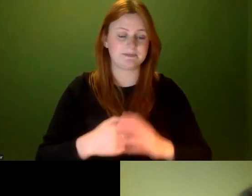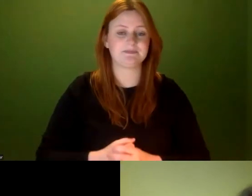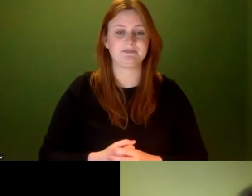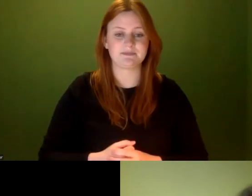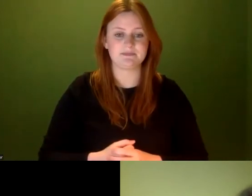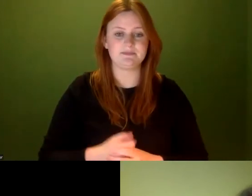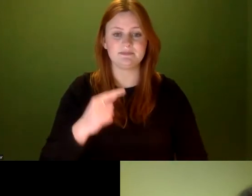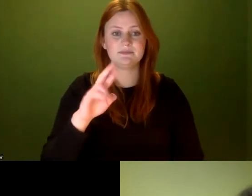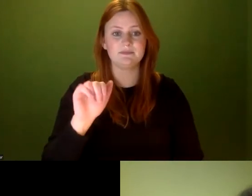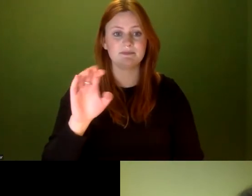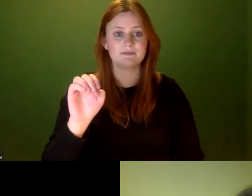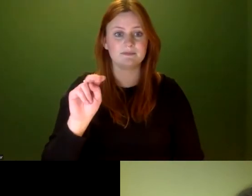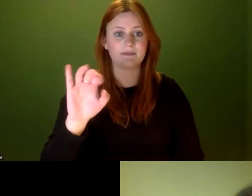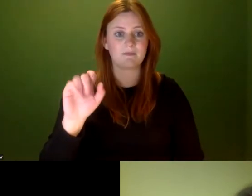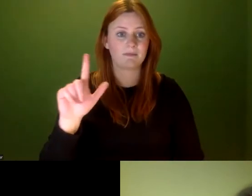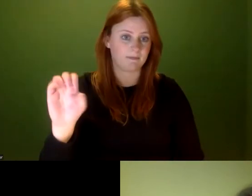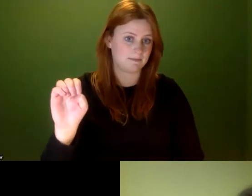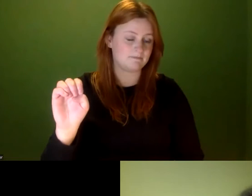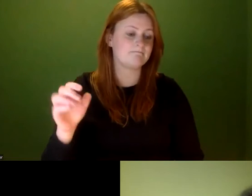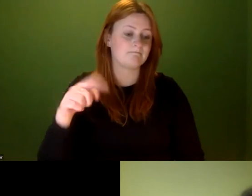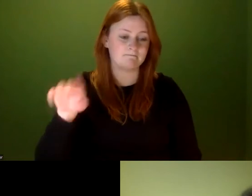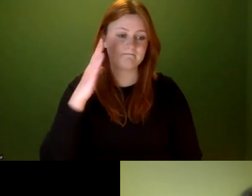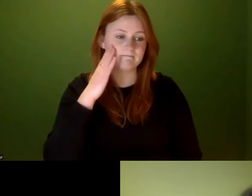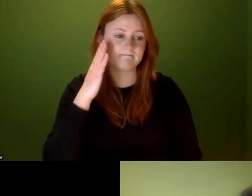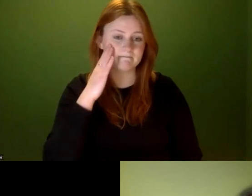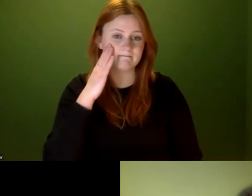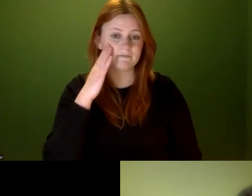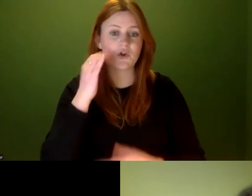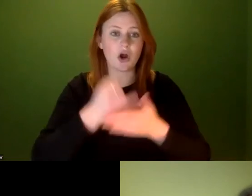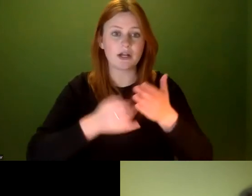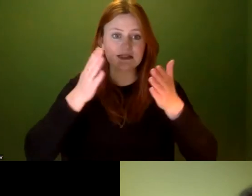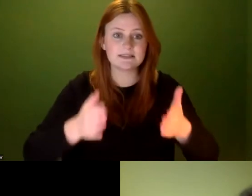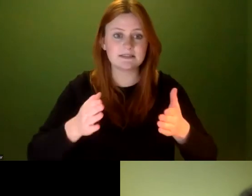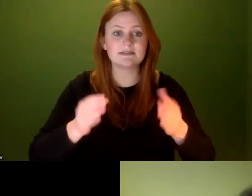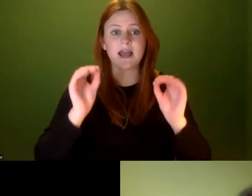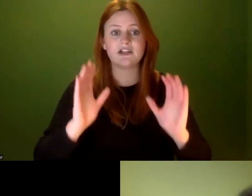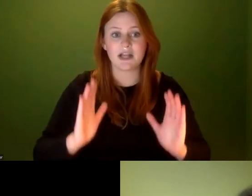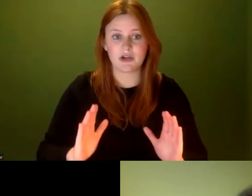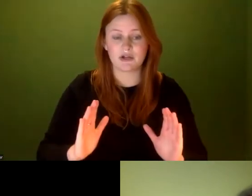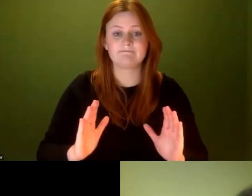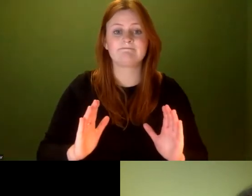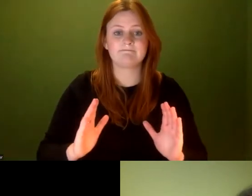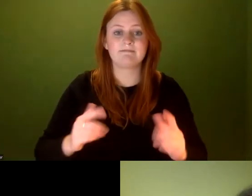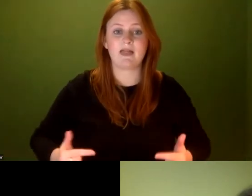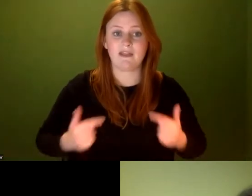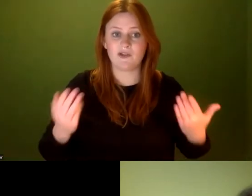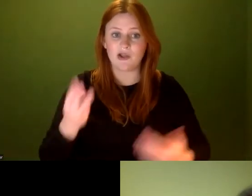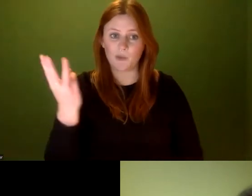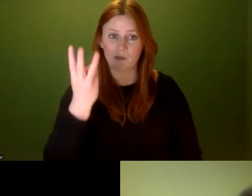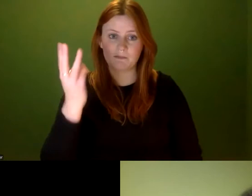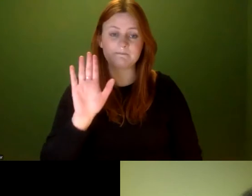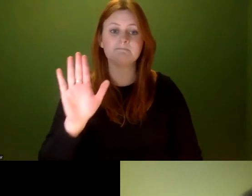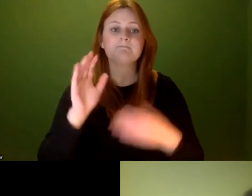Grace Nickel, as many of you know, is an artist and educator living in Winnipeg. Her studio practice focuses on